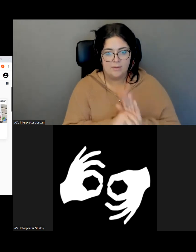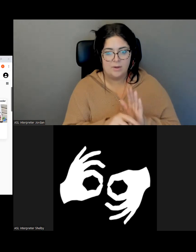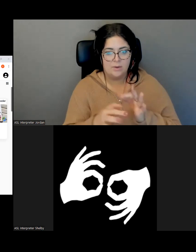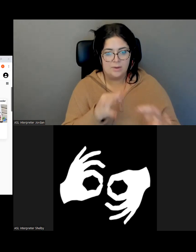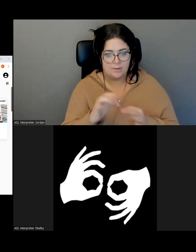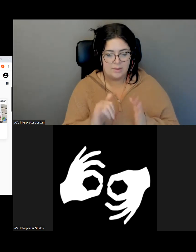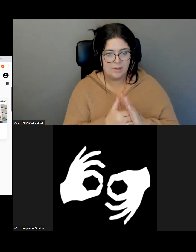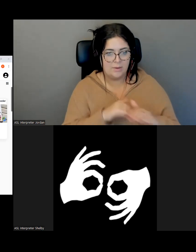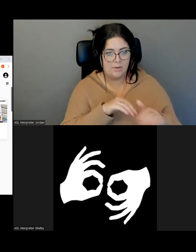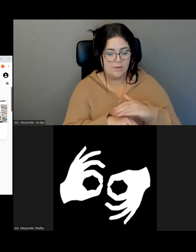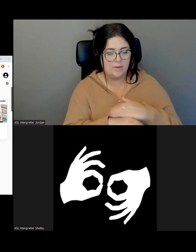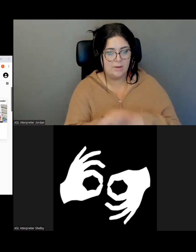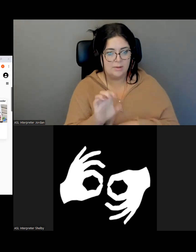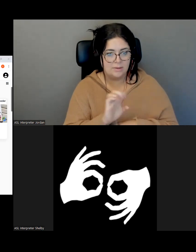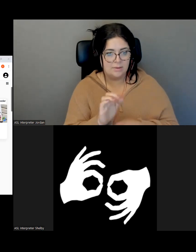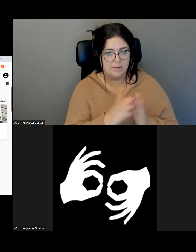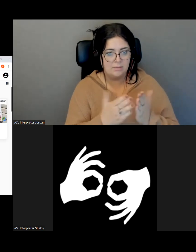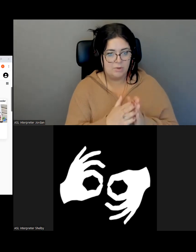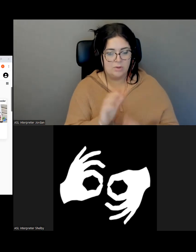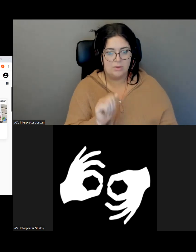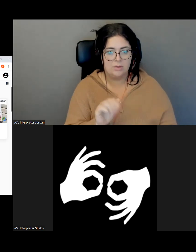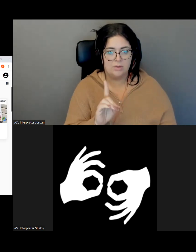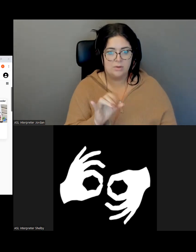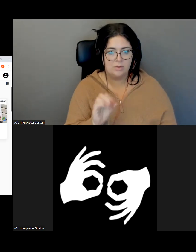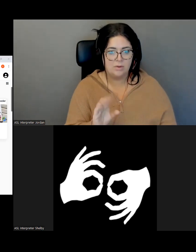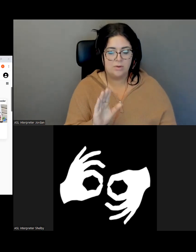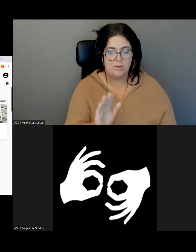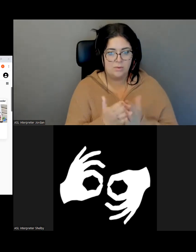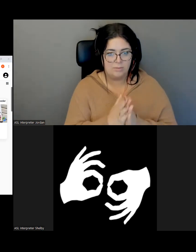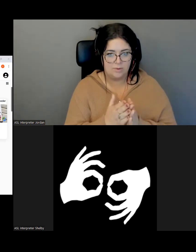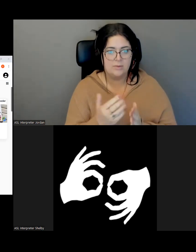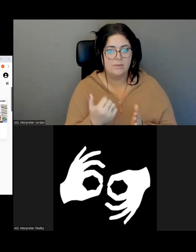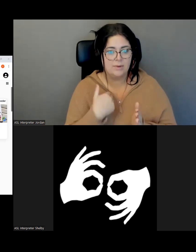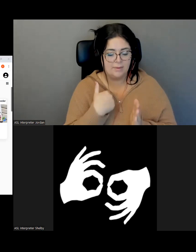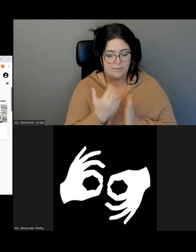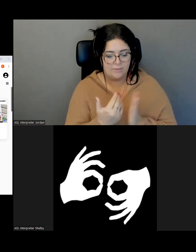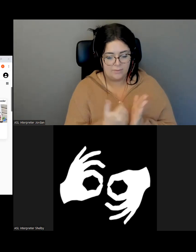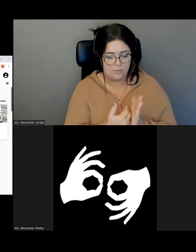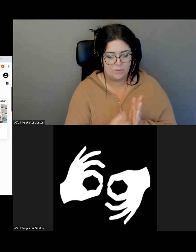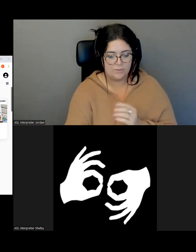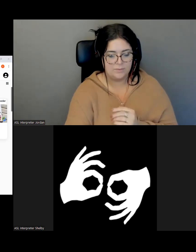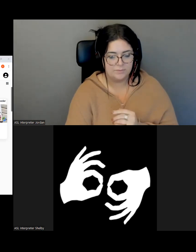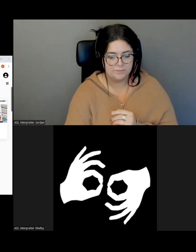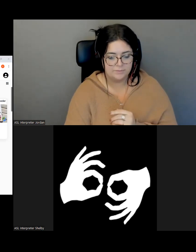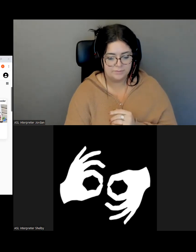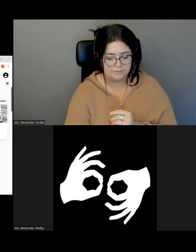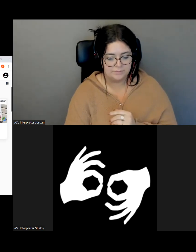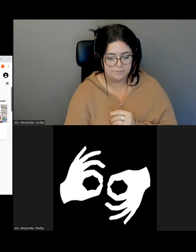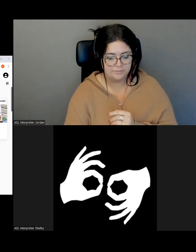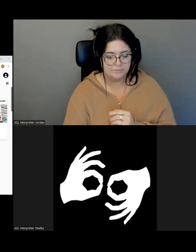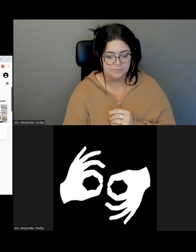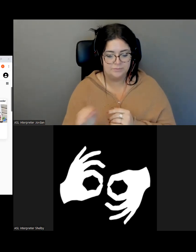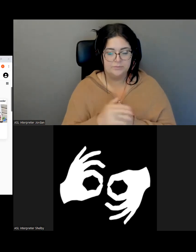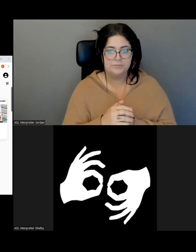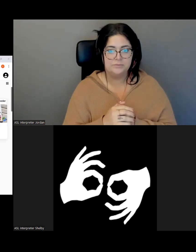forget some of the things that I've mentioned about LinkedIn Learning, we do have a course on that you can take at your own pace. So let's just